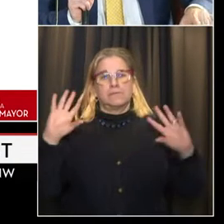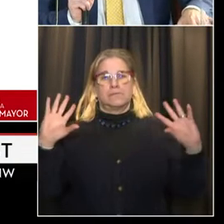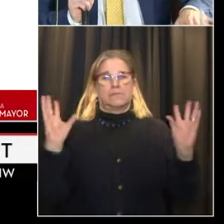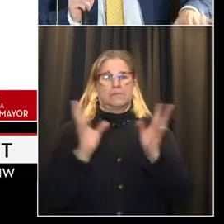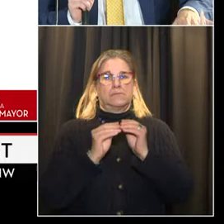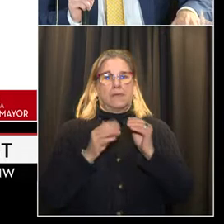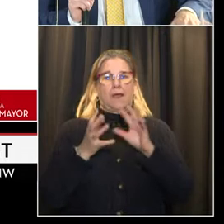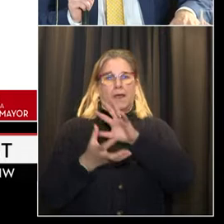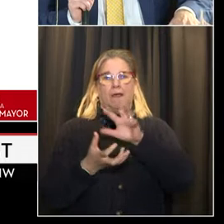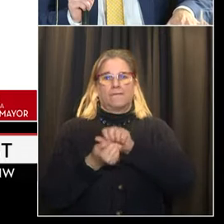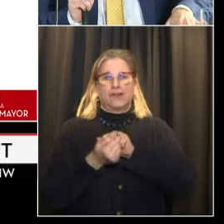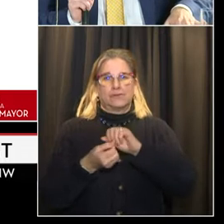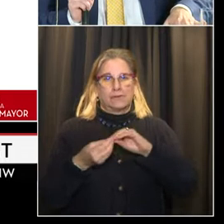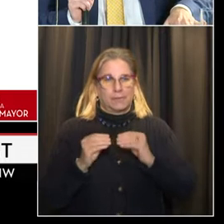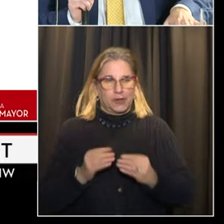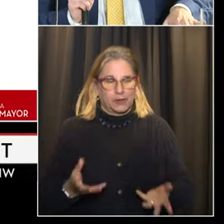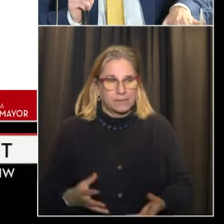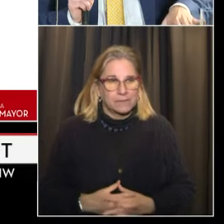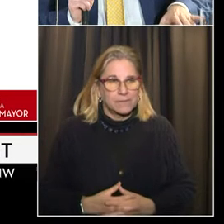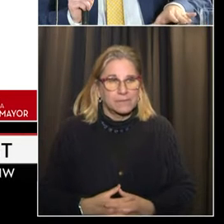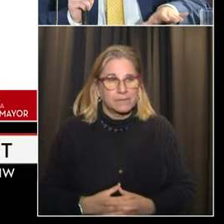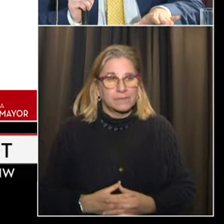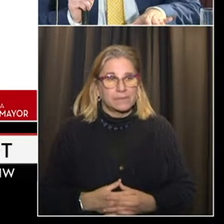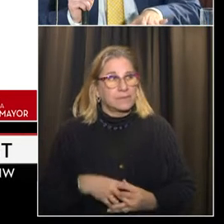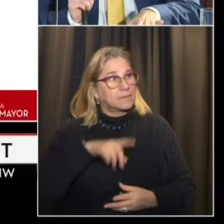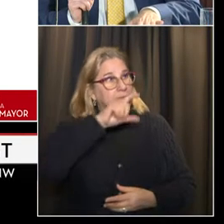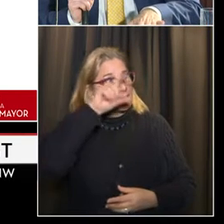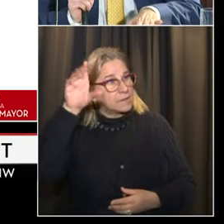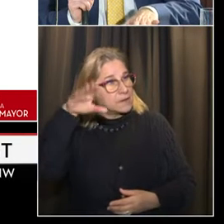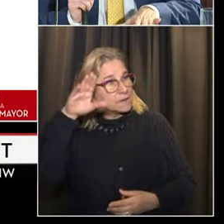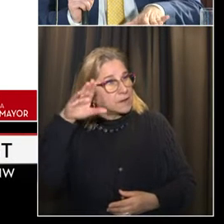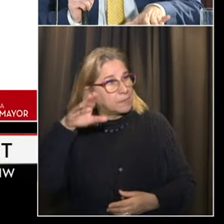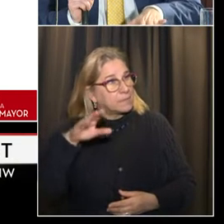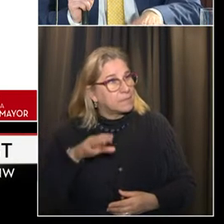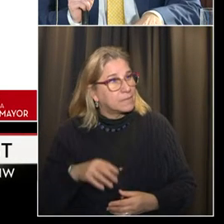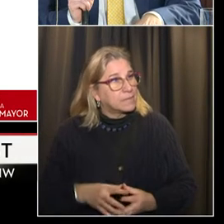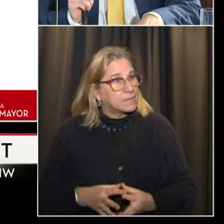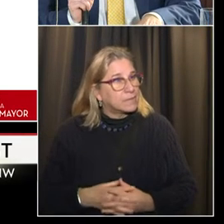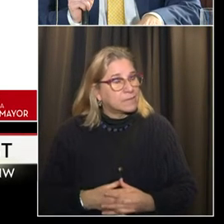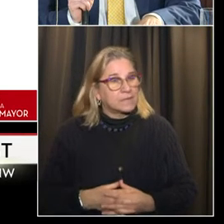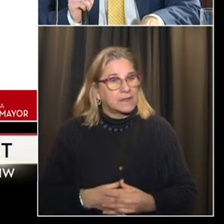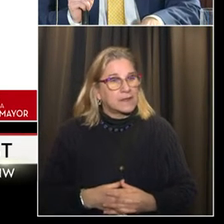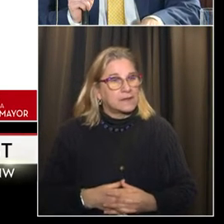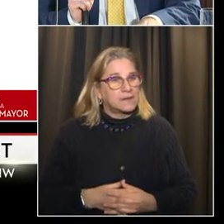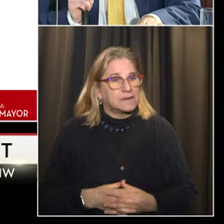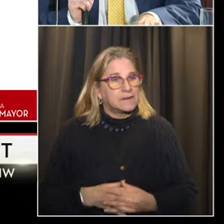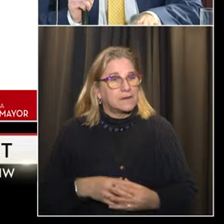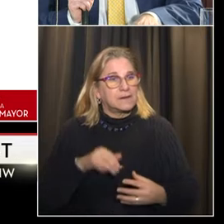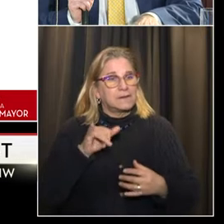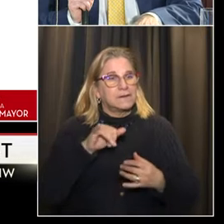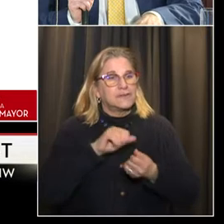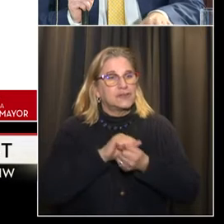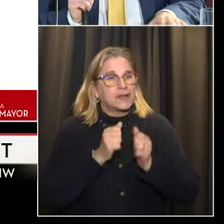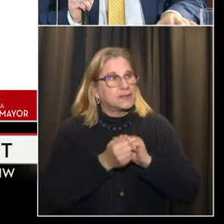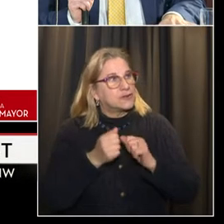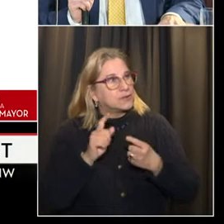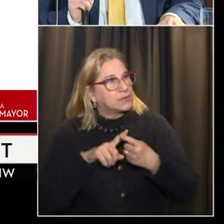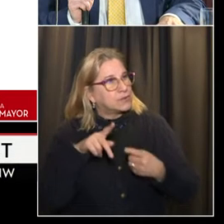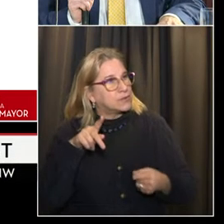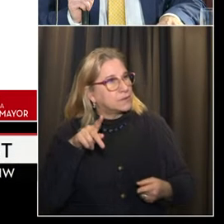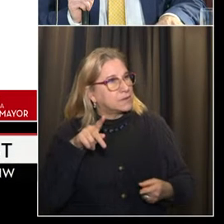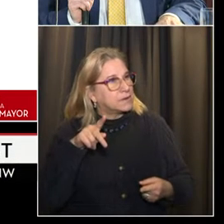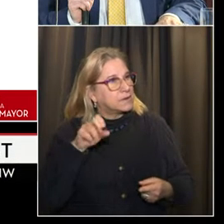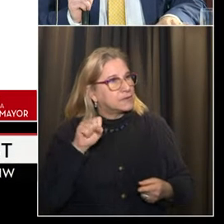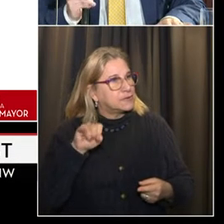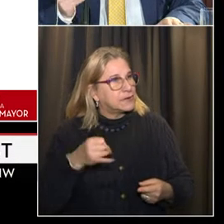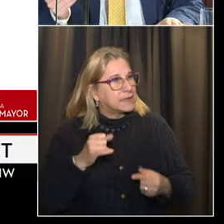up top, and by the way, I could include other metrics, but I just didn't. I could certainly